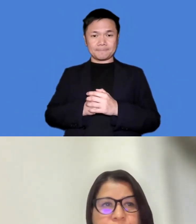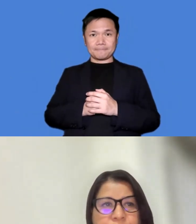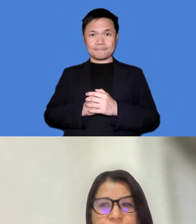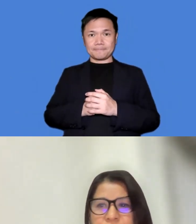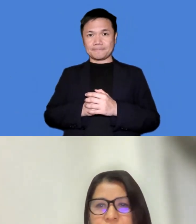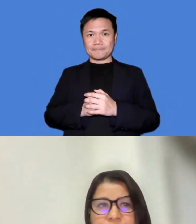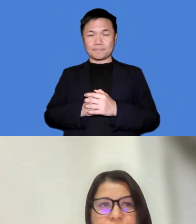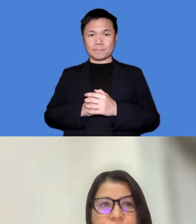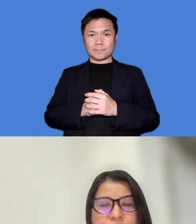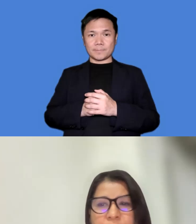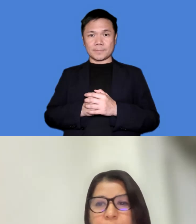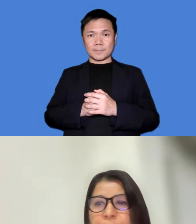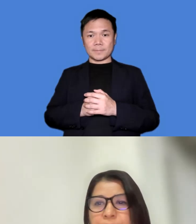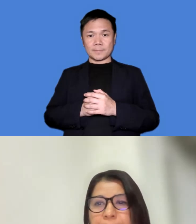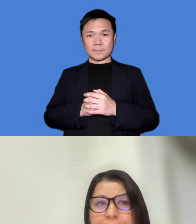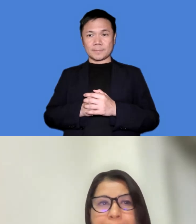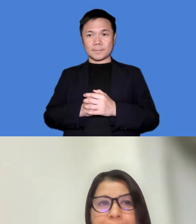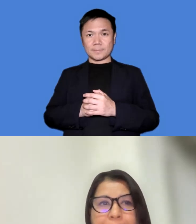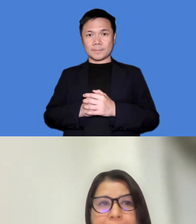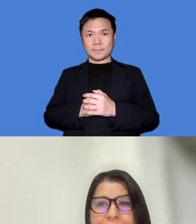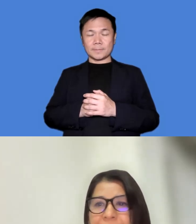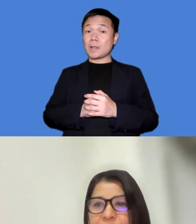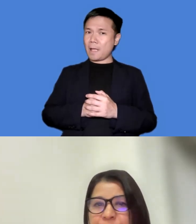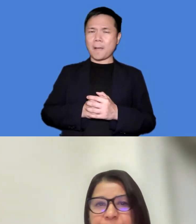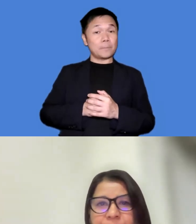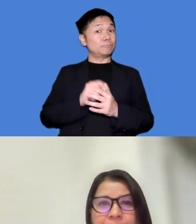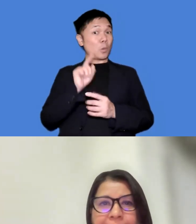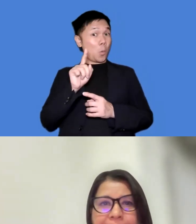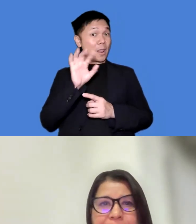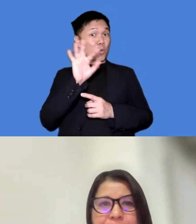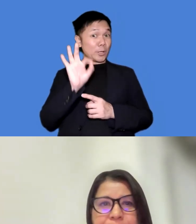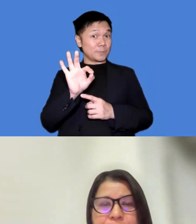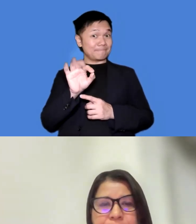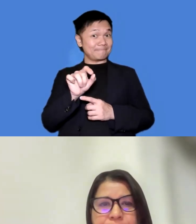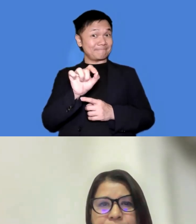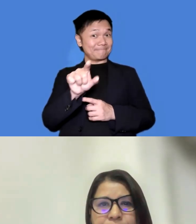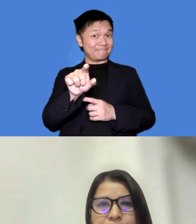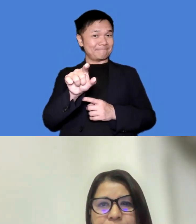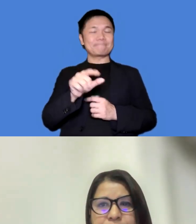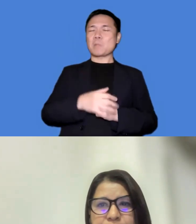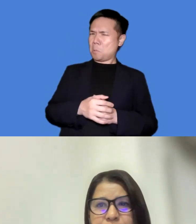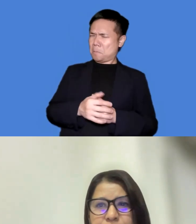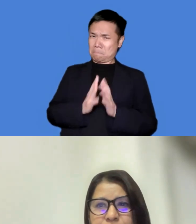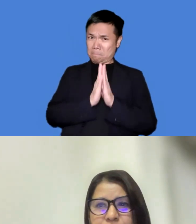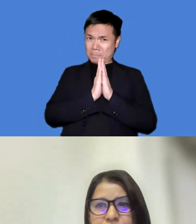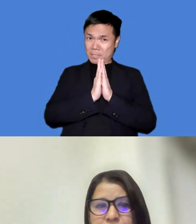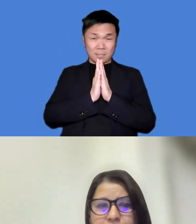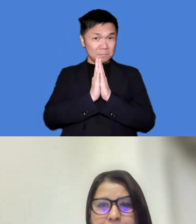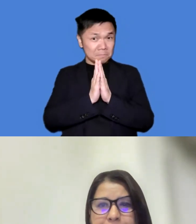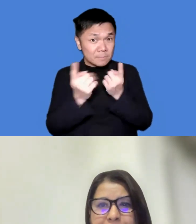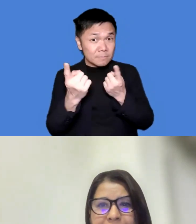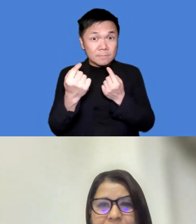to ask one question, and we hope that we are able to